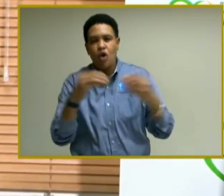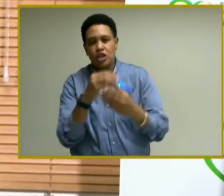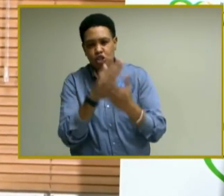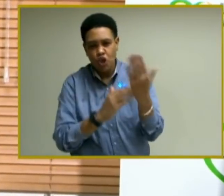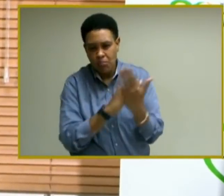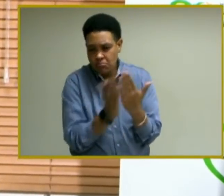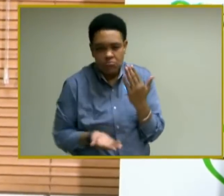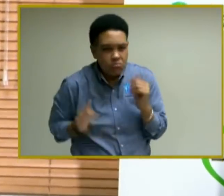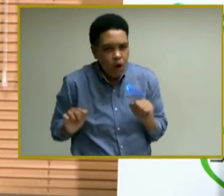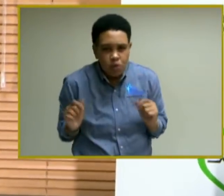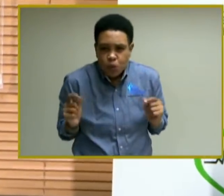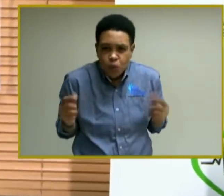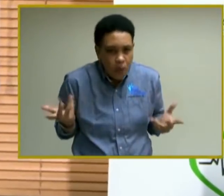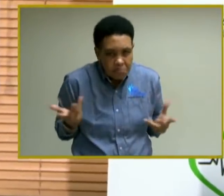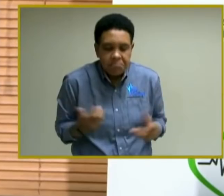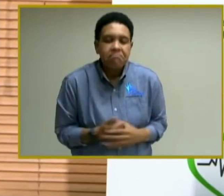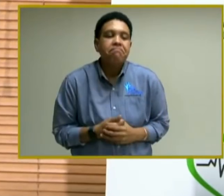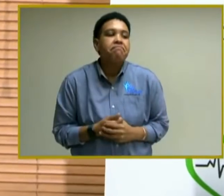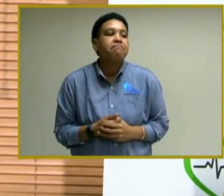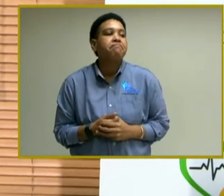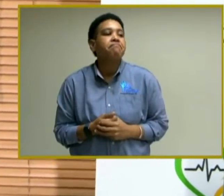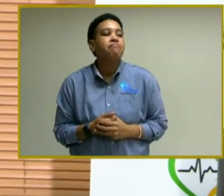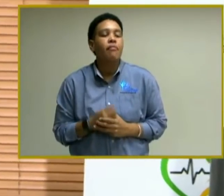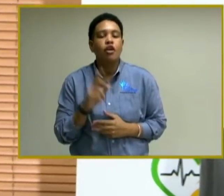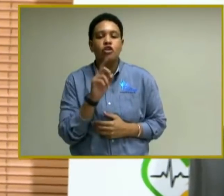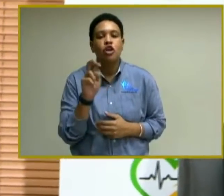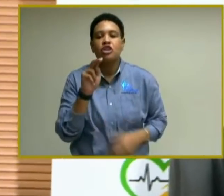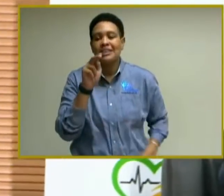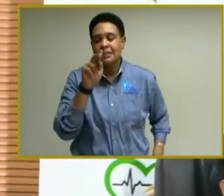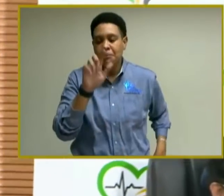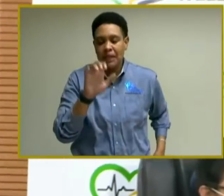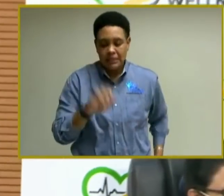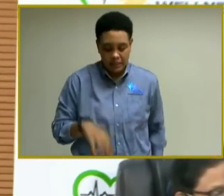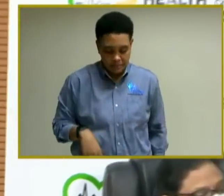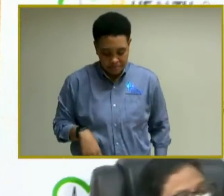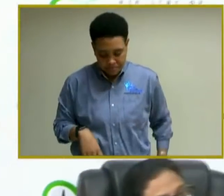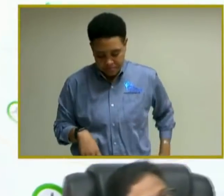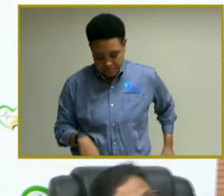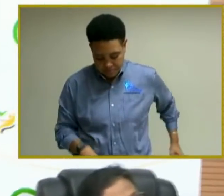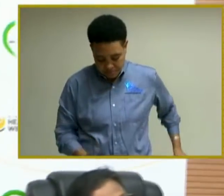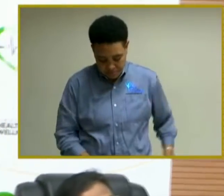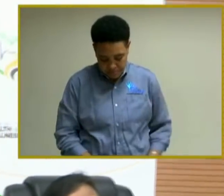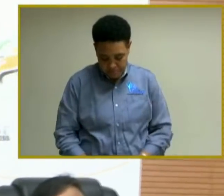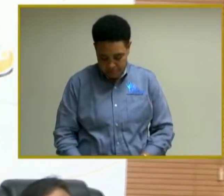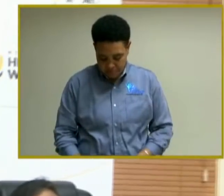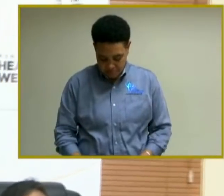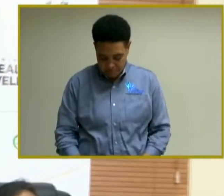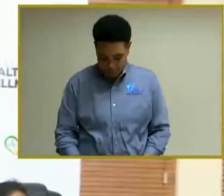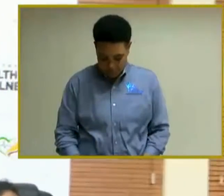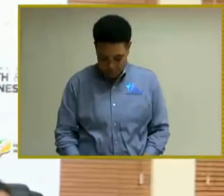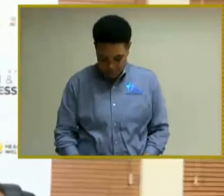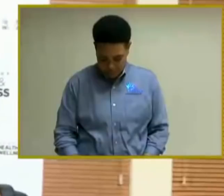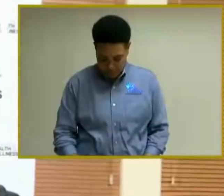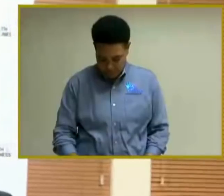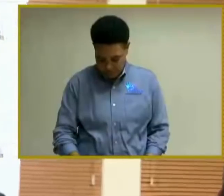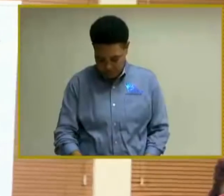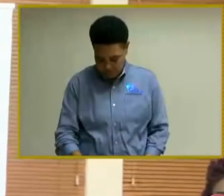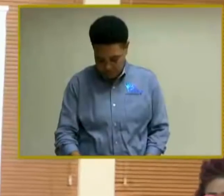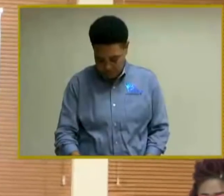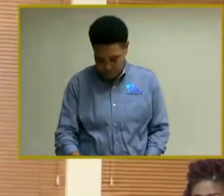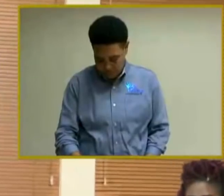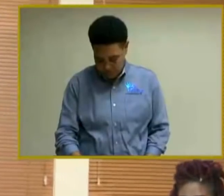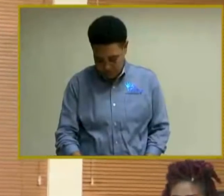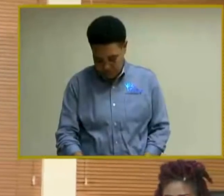of those possible approaches. Dr. Spence? Thank you very much, Minister. Good evening, everyone, ladies